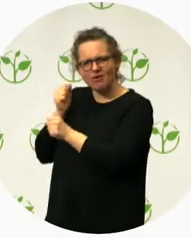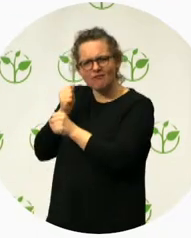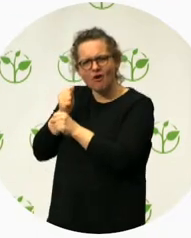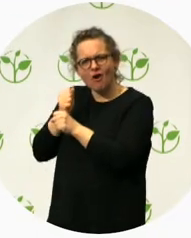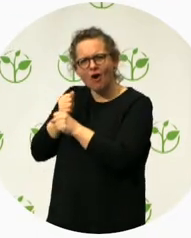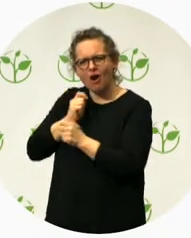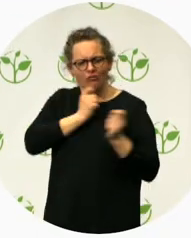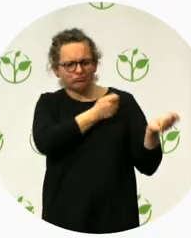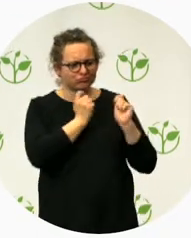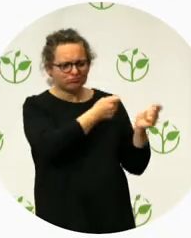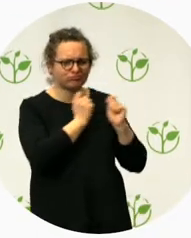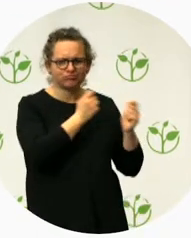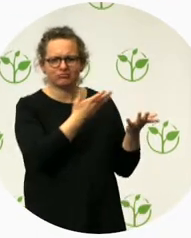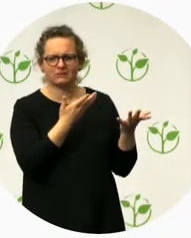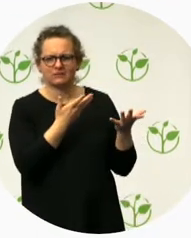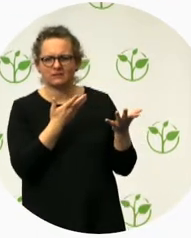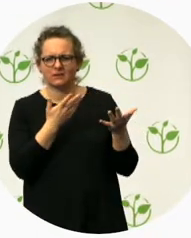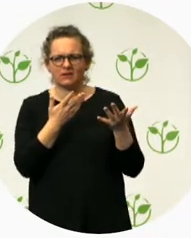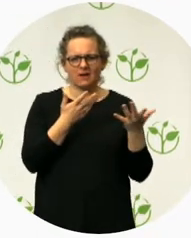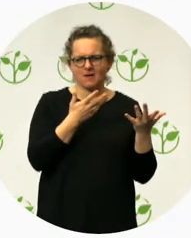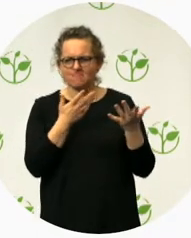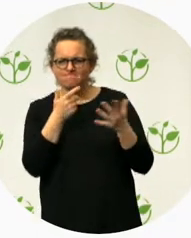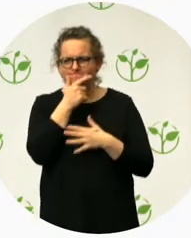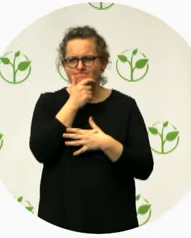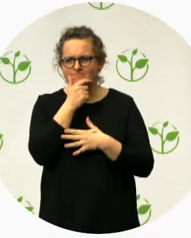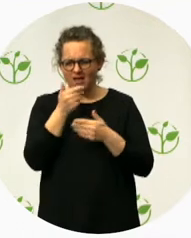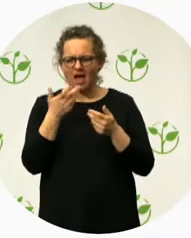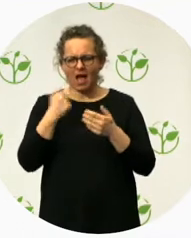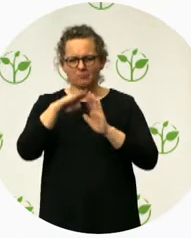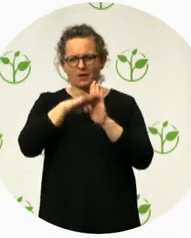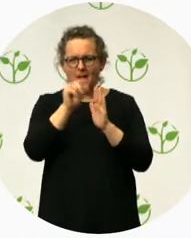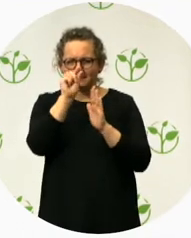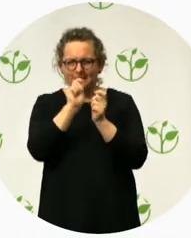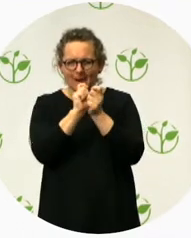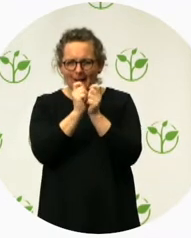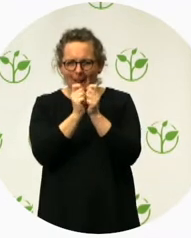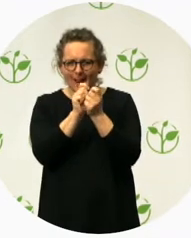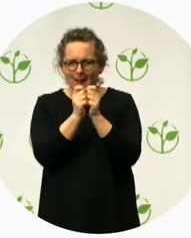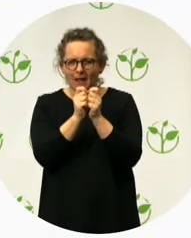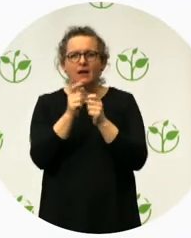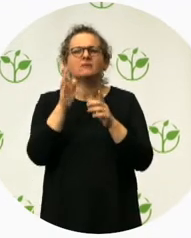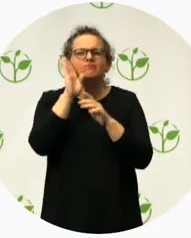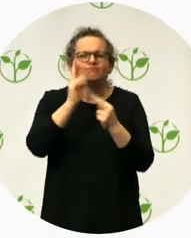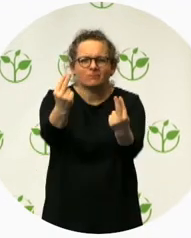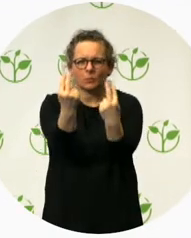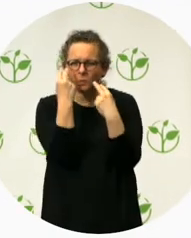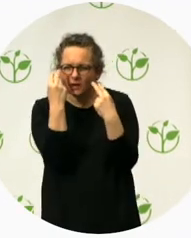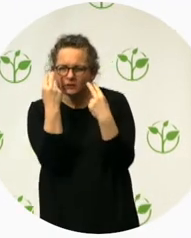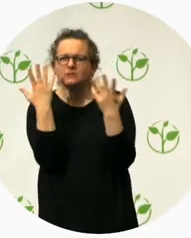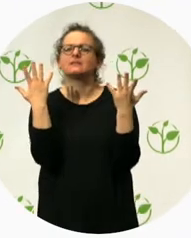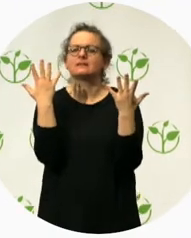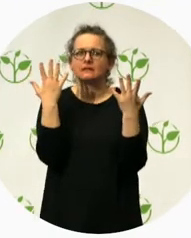few changes. So we're going to run through them. So this is the part you need to be really attention focused. So Michael, I'm going to run